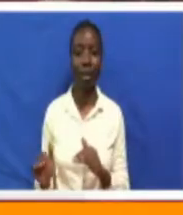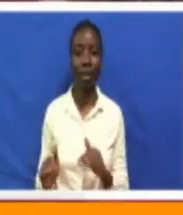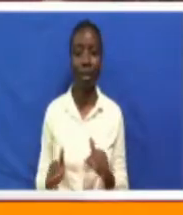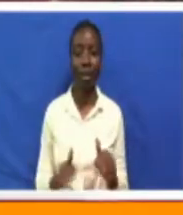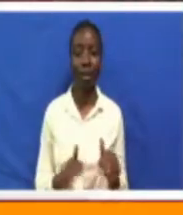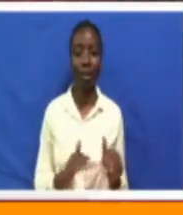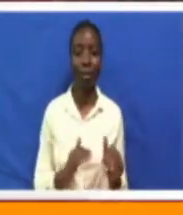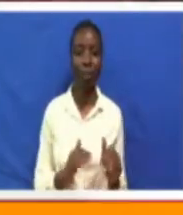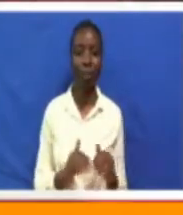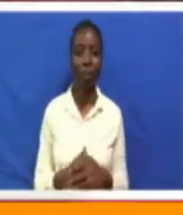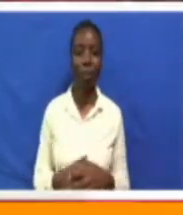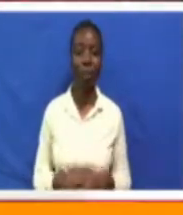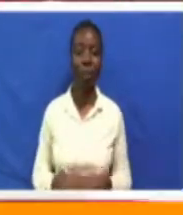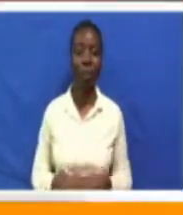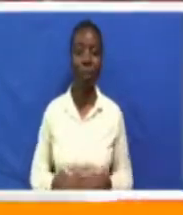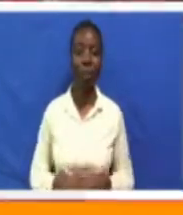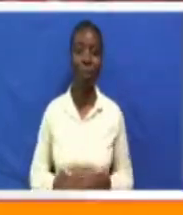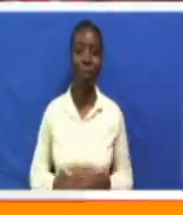foreign